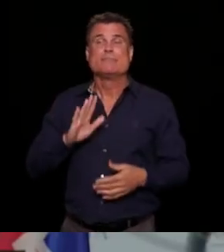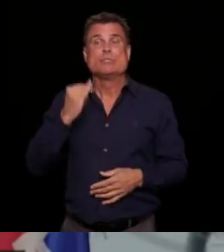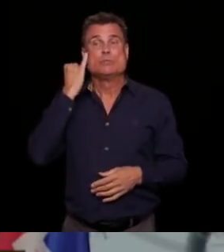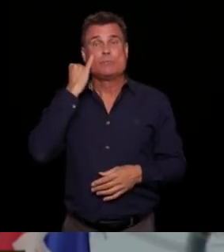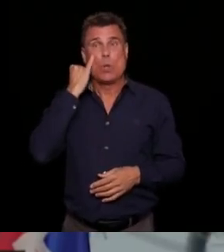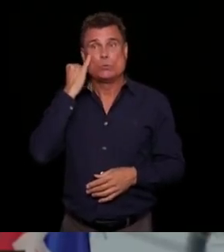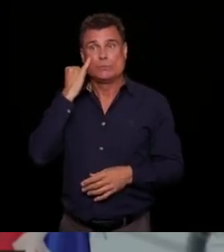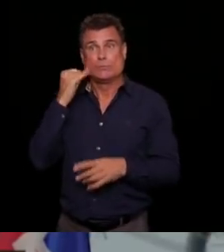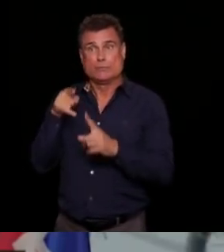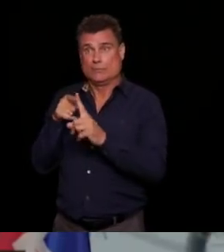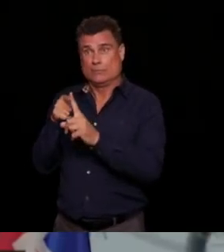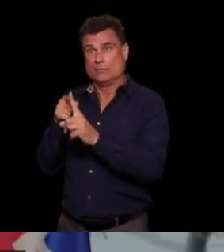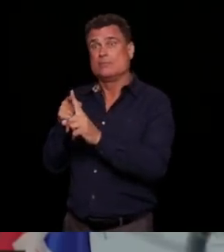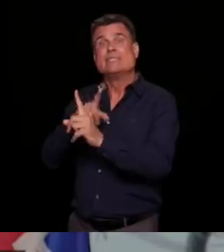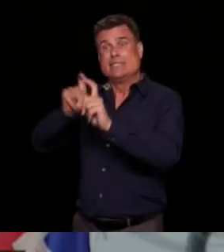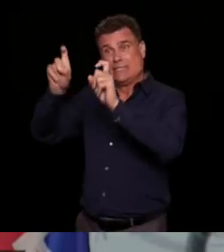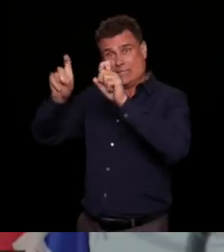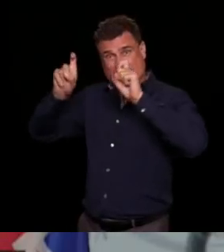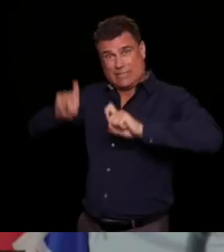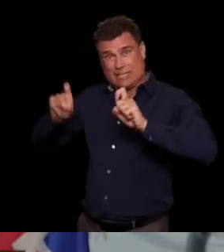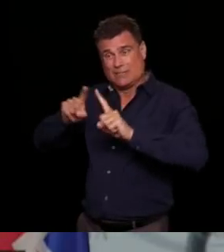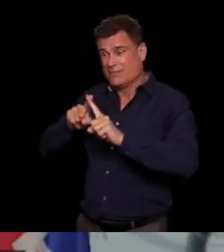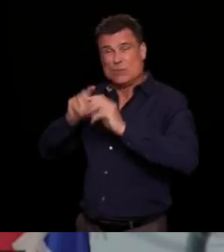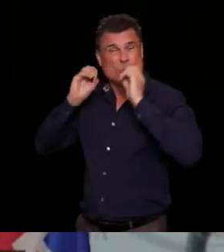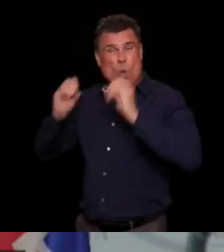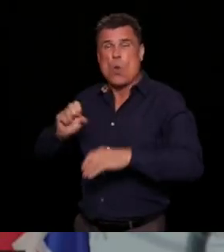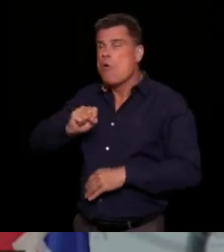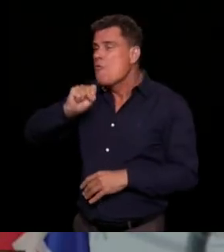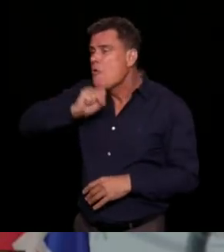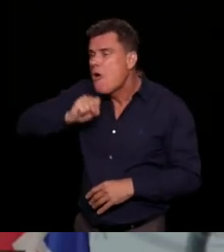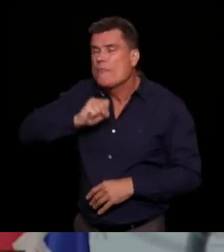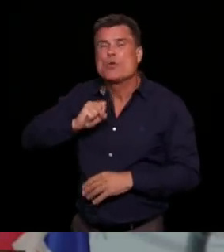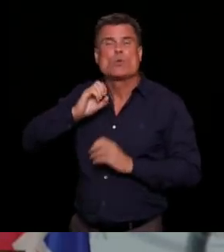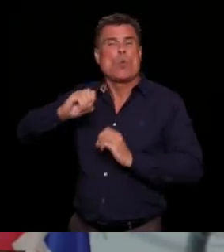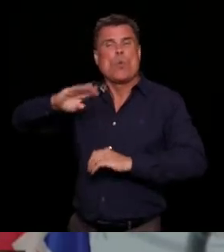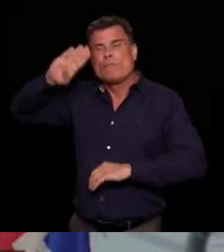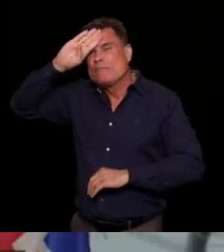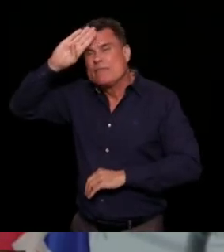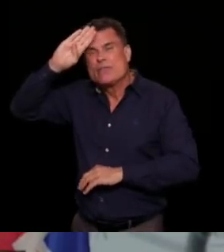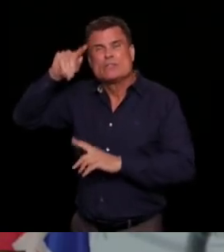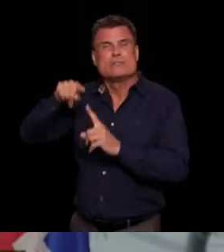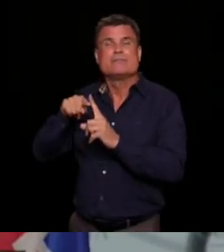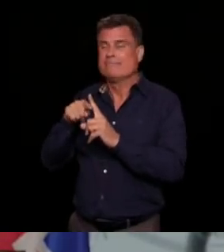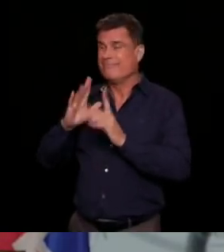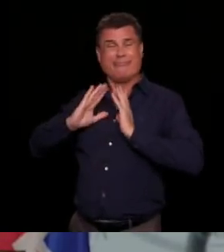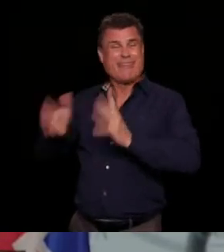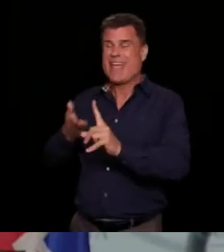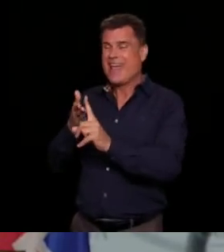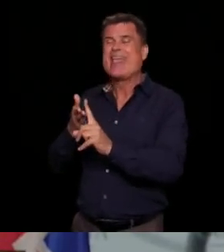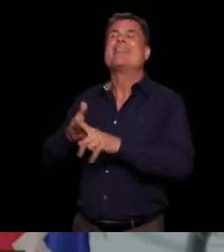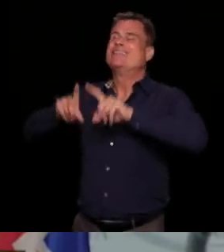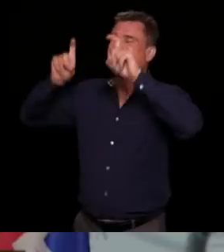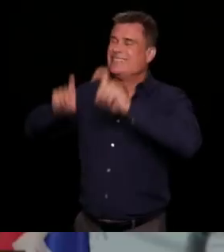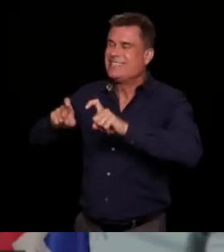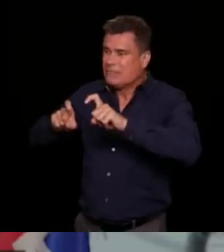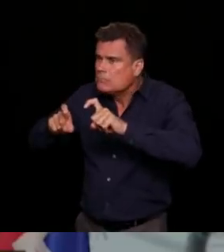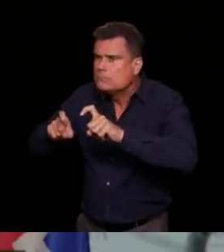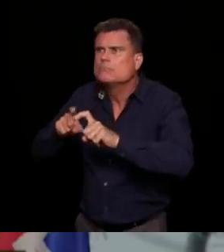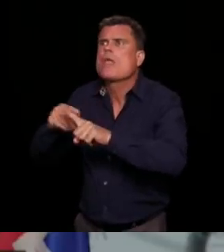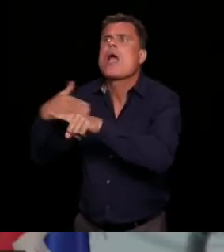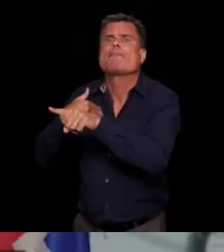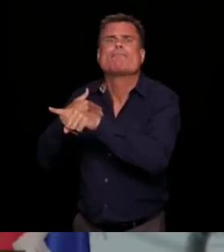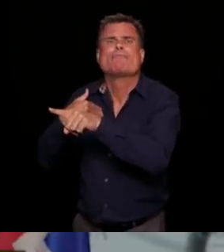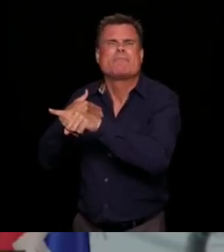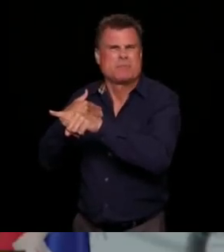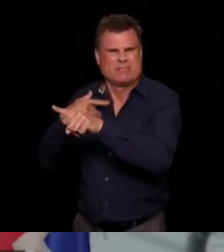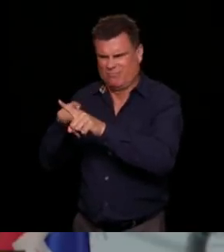you a great deal in that situation. So no, we would not recommend that as one of the ways that we want to make sure that people